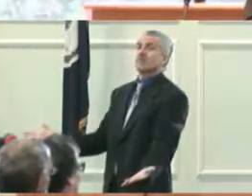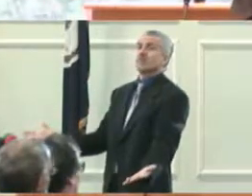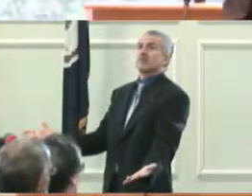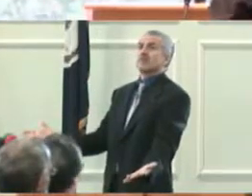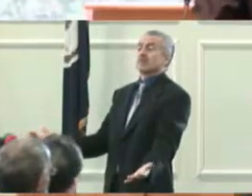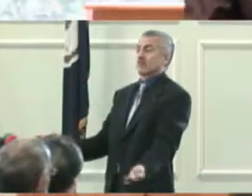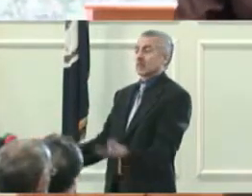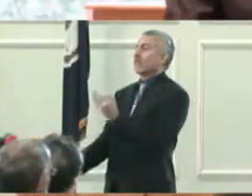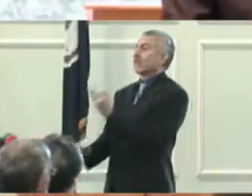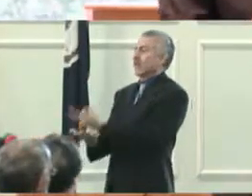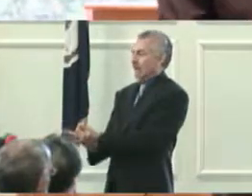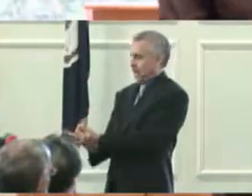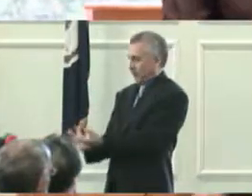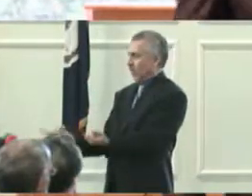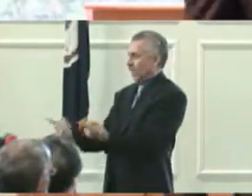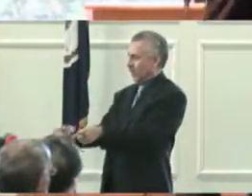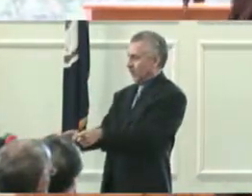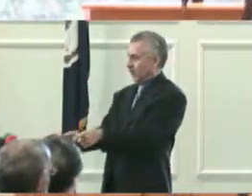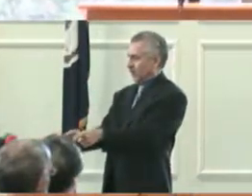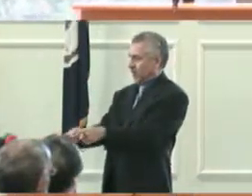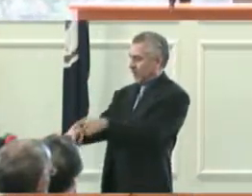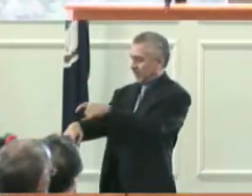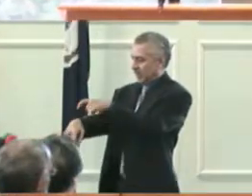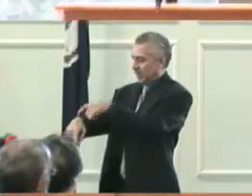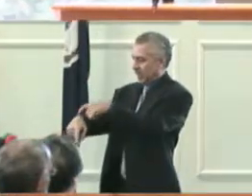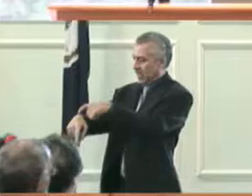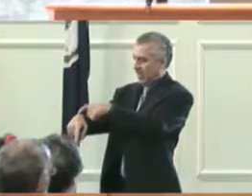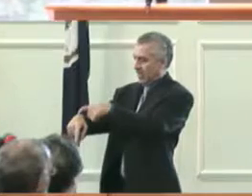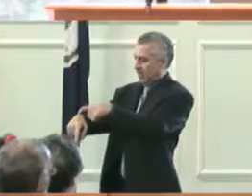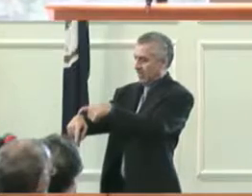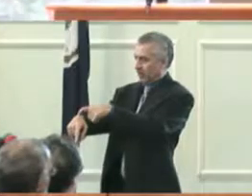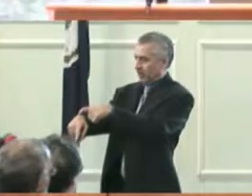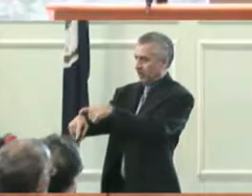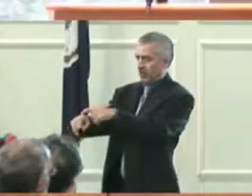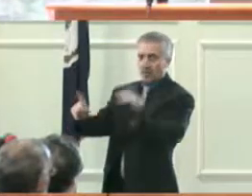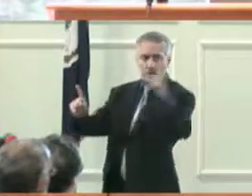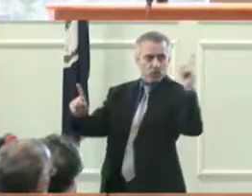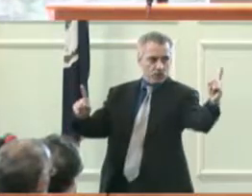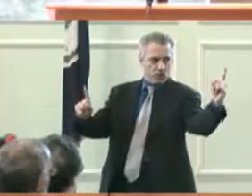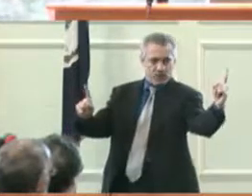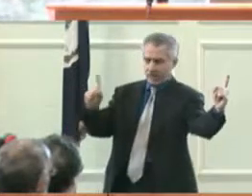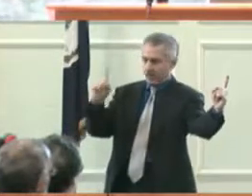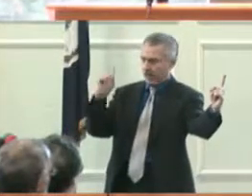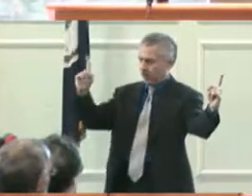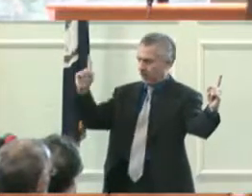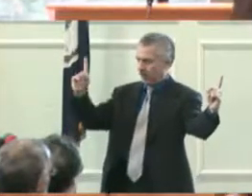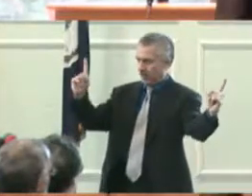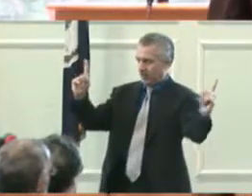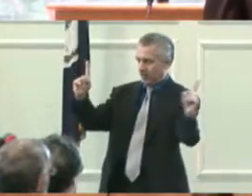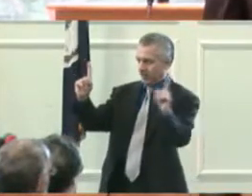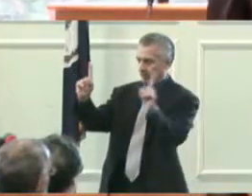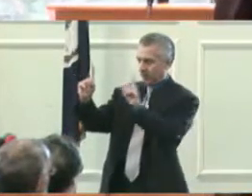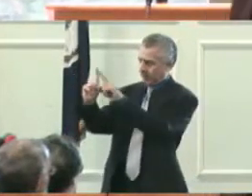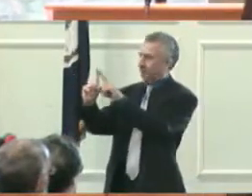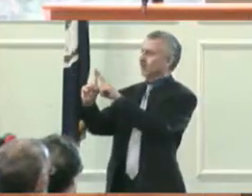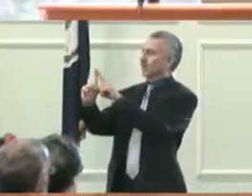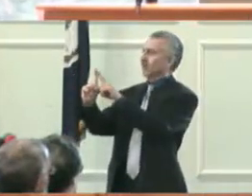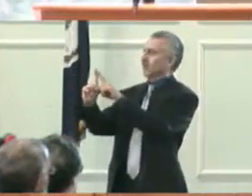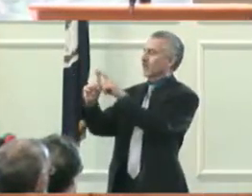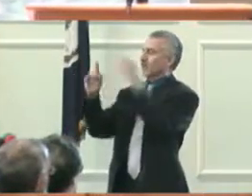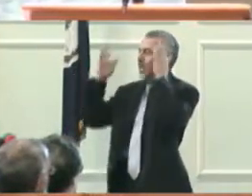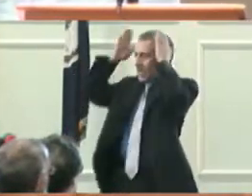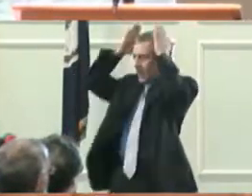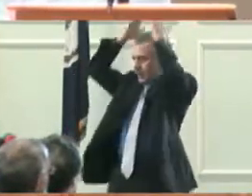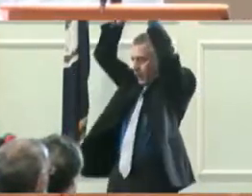historical fact. So that marks the end of that period of time. Now, there's another time prophecy